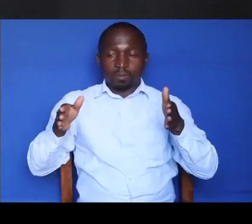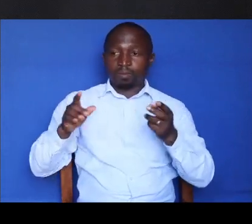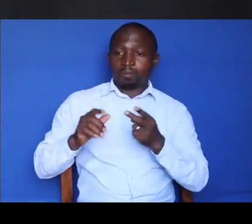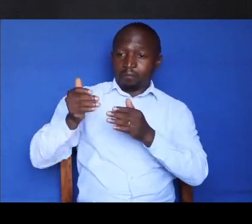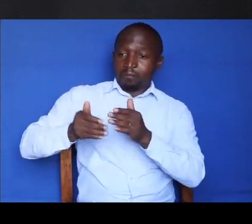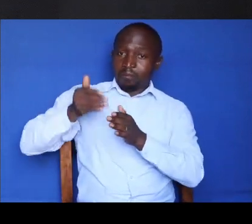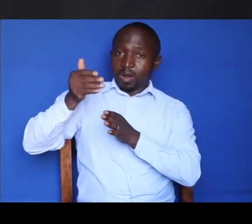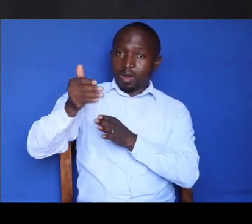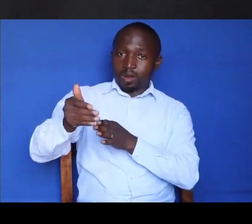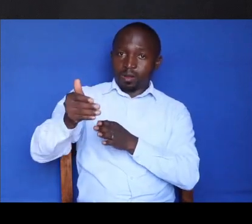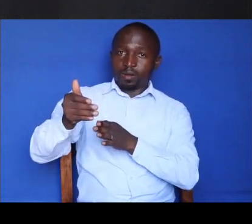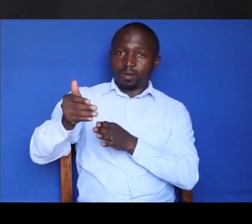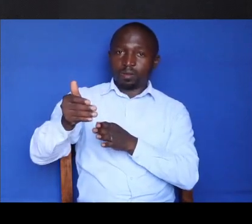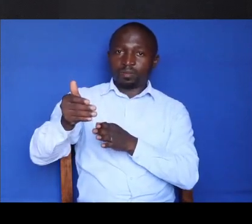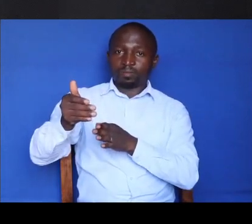after